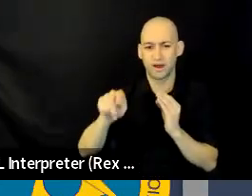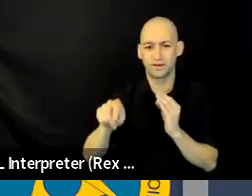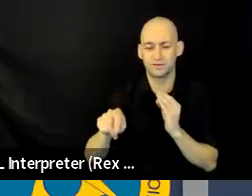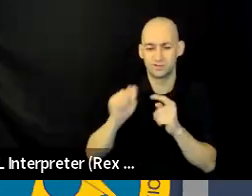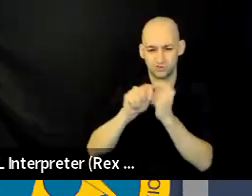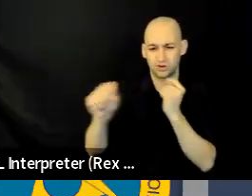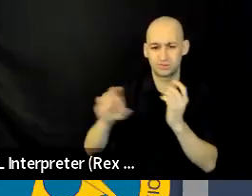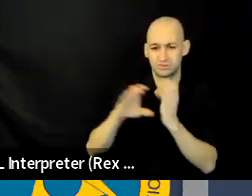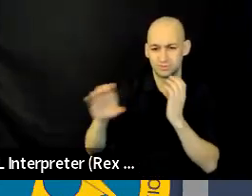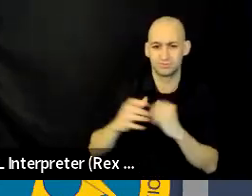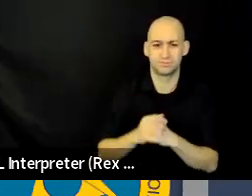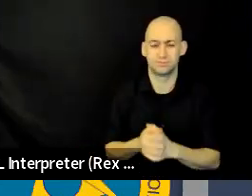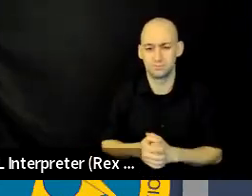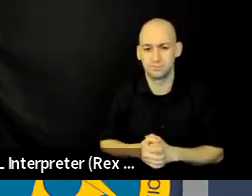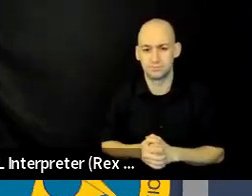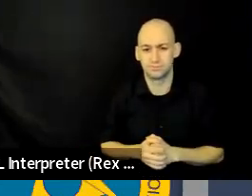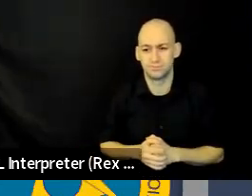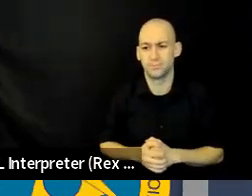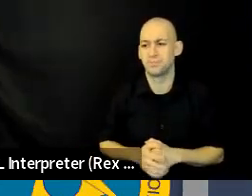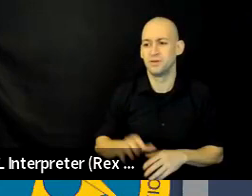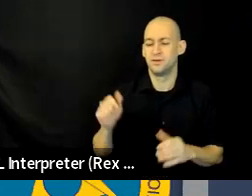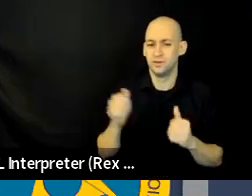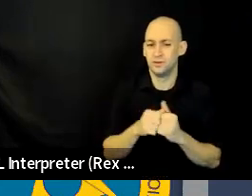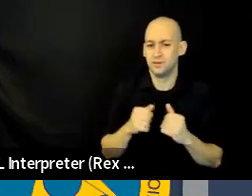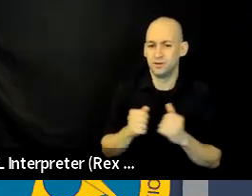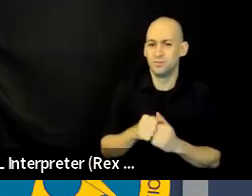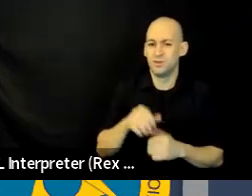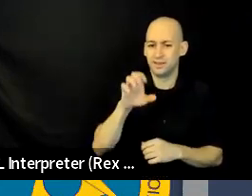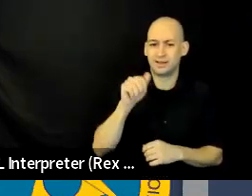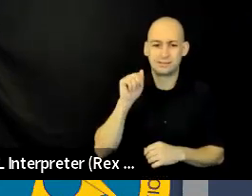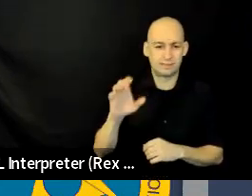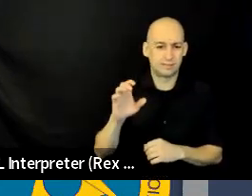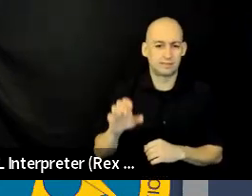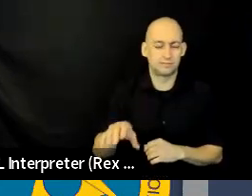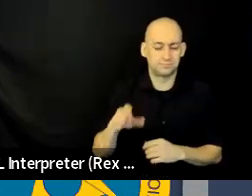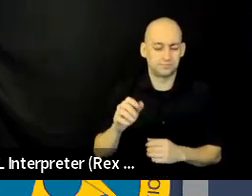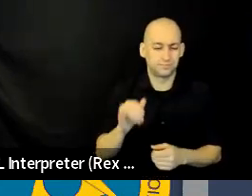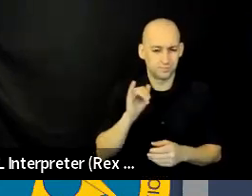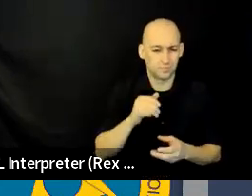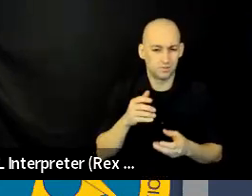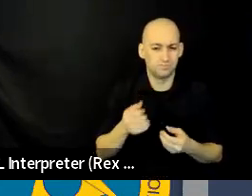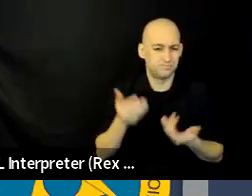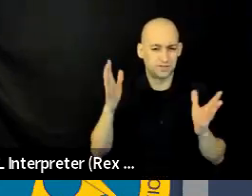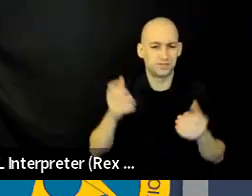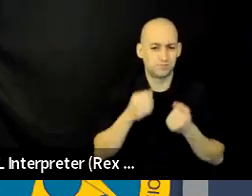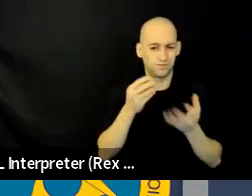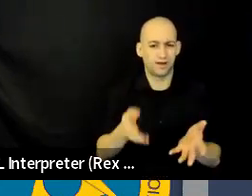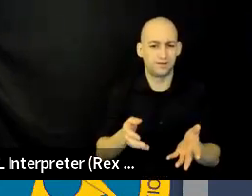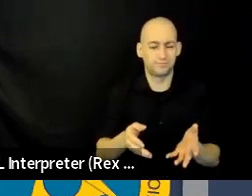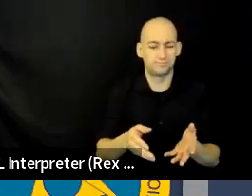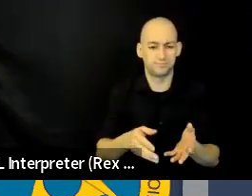study. Sure. So in terms of the EAC, we did provide a briefing. I believe it was